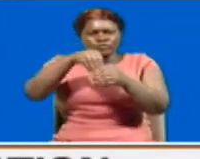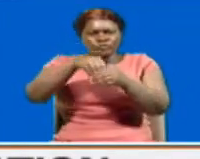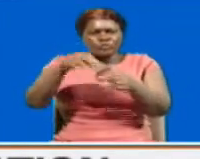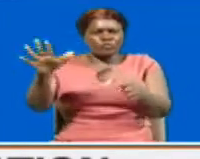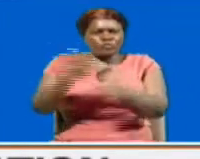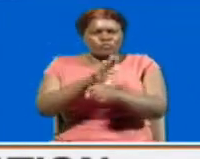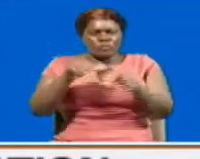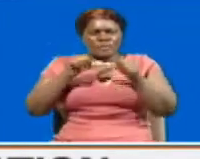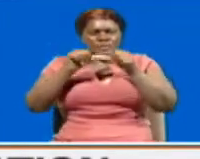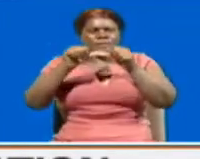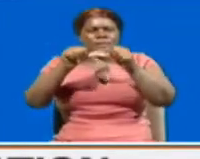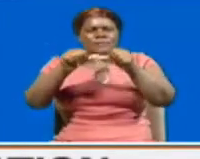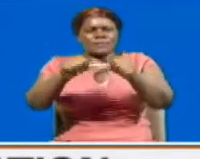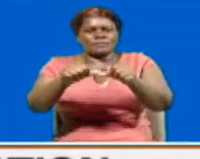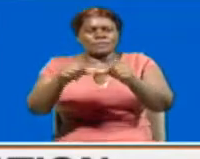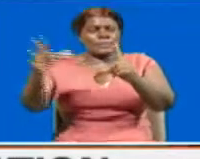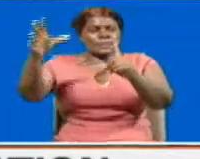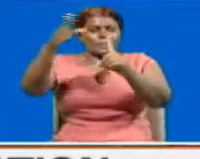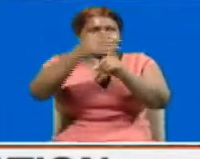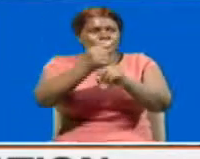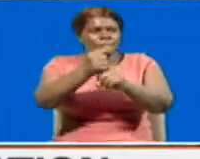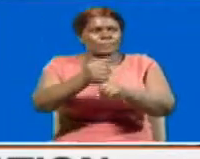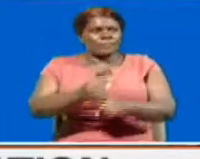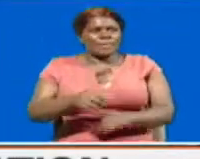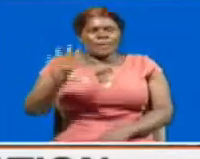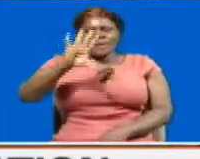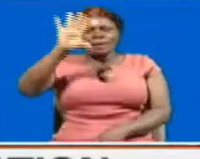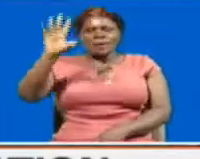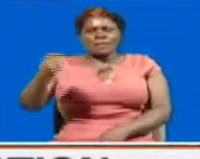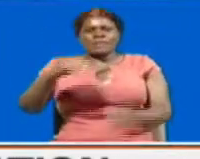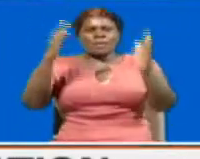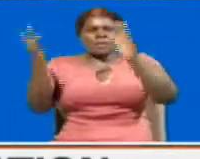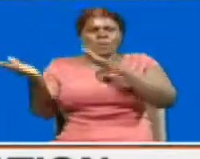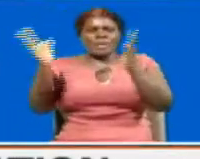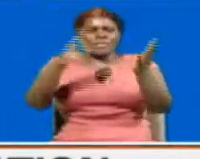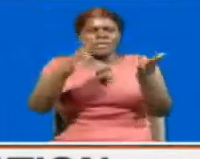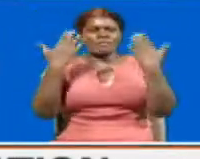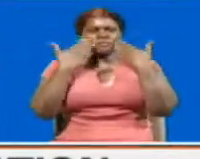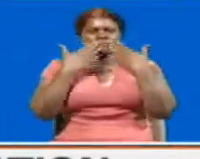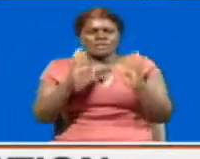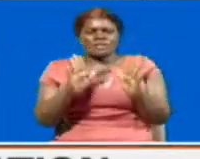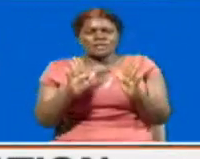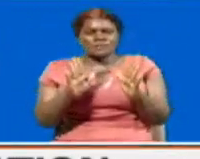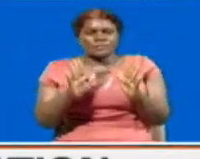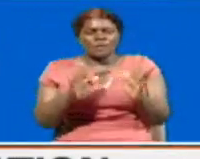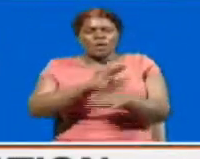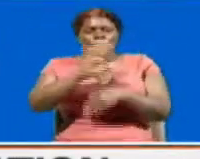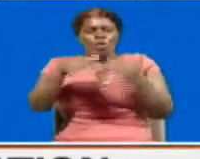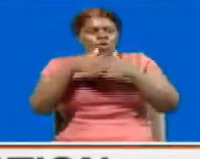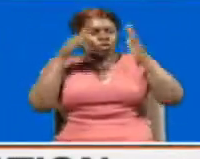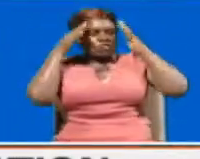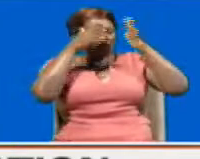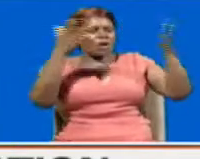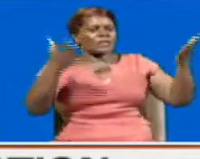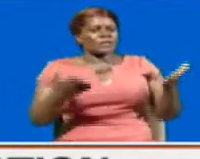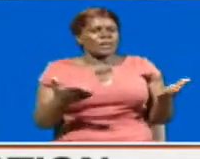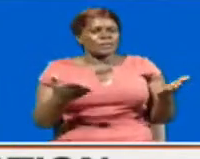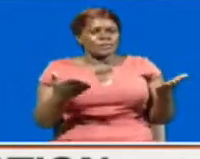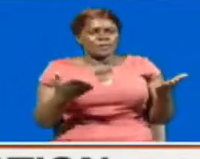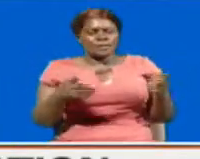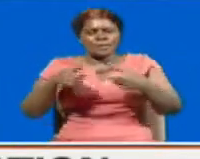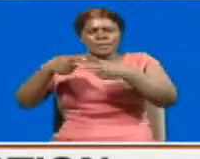and sustainably achieved. As the African Climate Summit comes to a close, all eyes will now be on